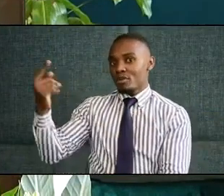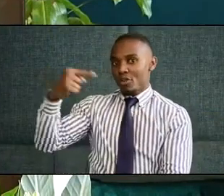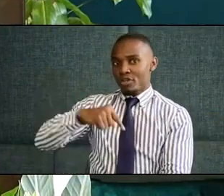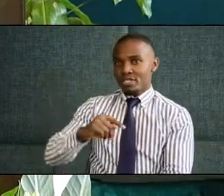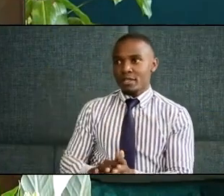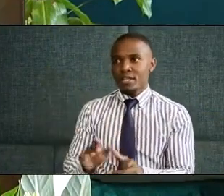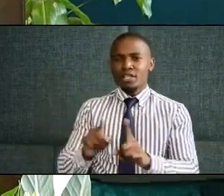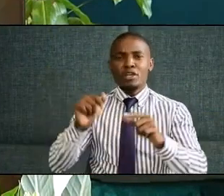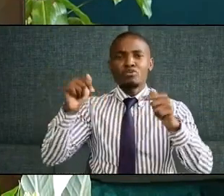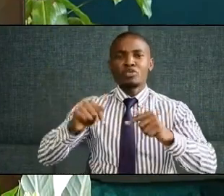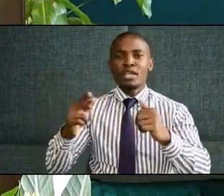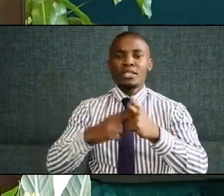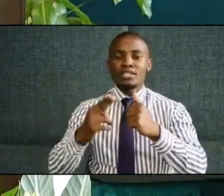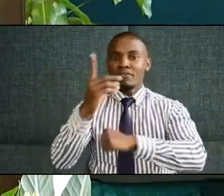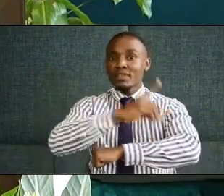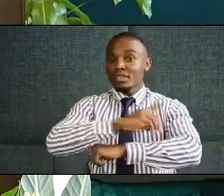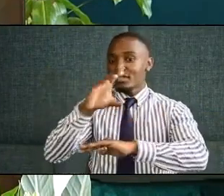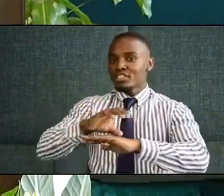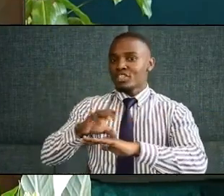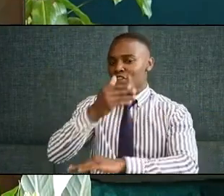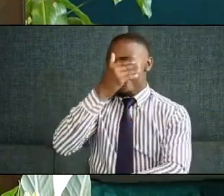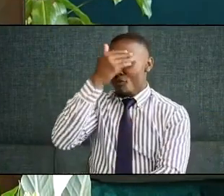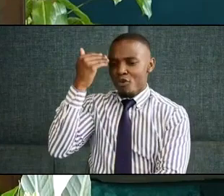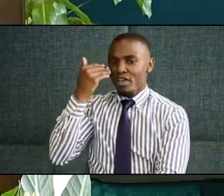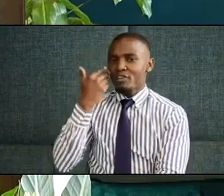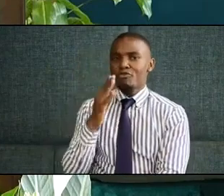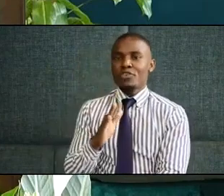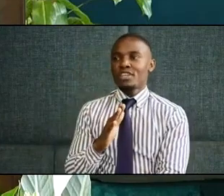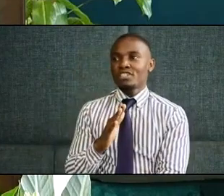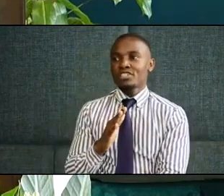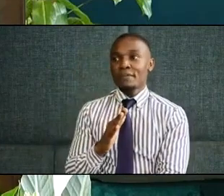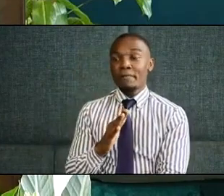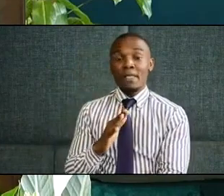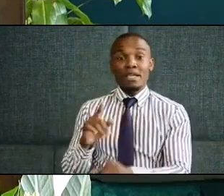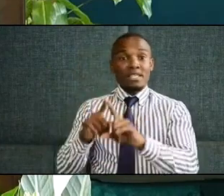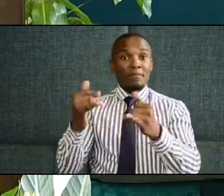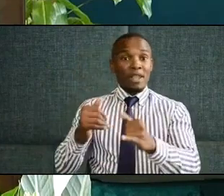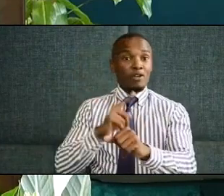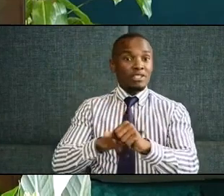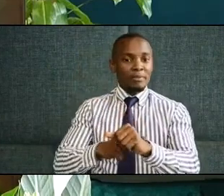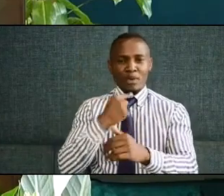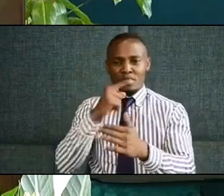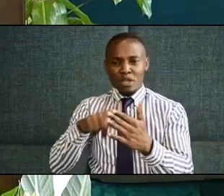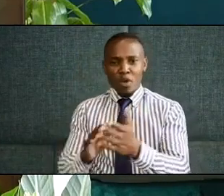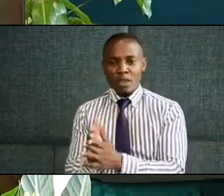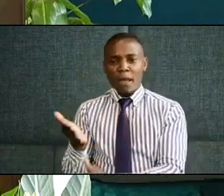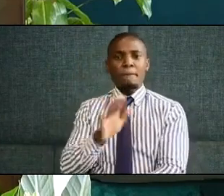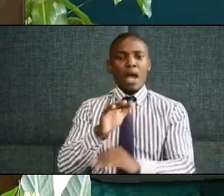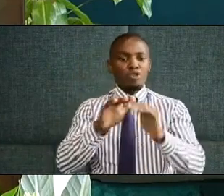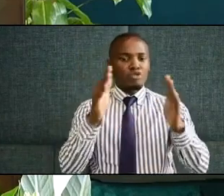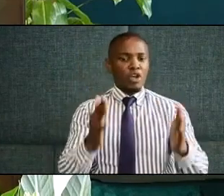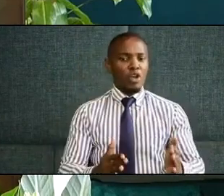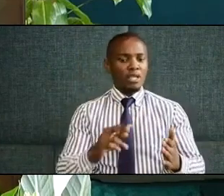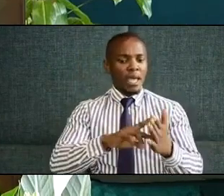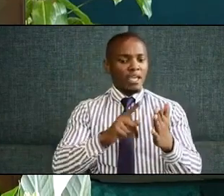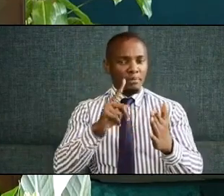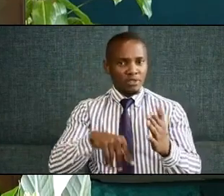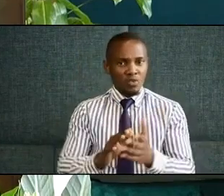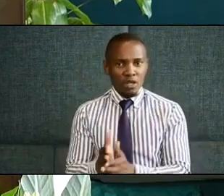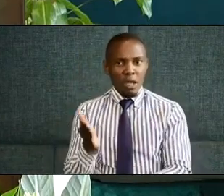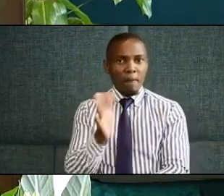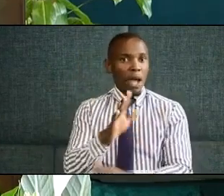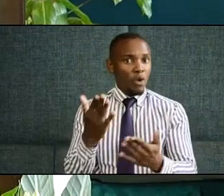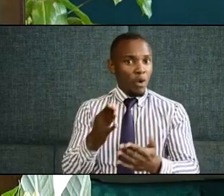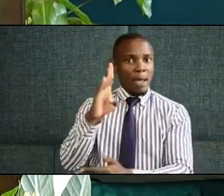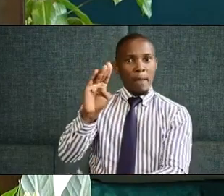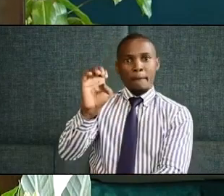the Seventh-day Adventist Church has forgotten her Bethel. When we are saying back to the altar, it means back to